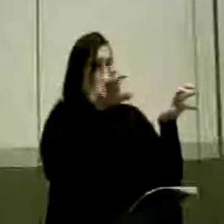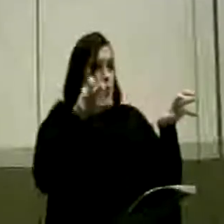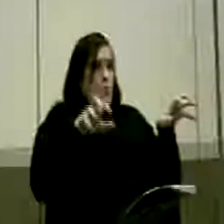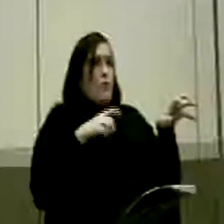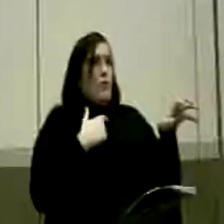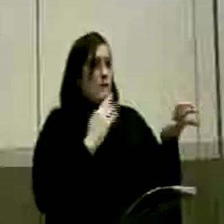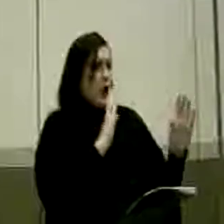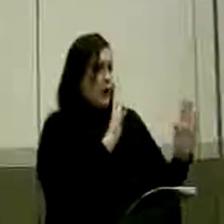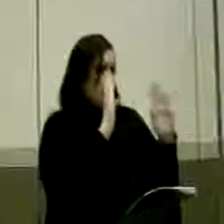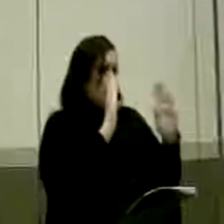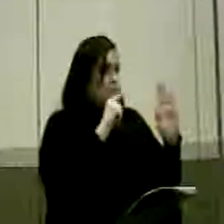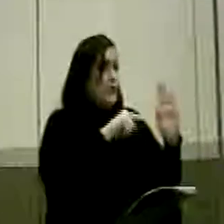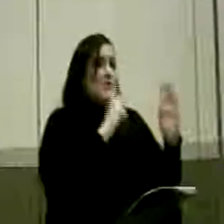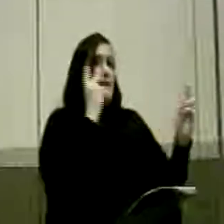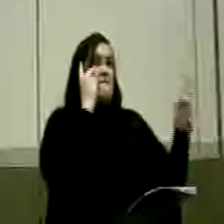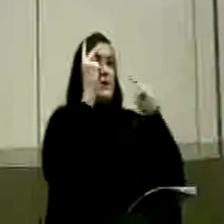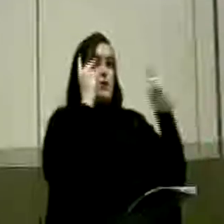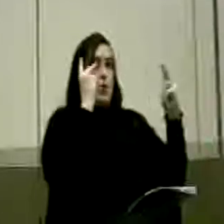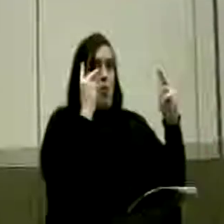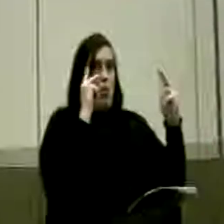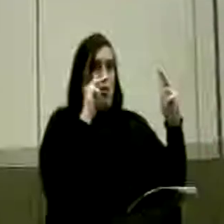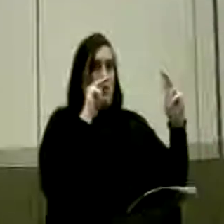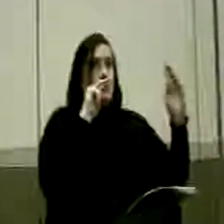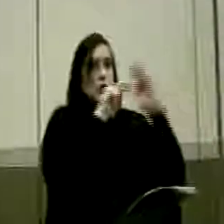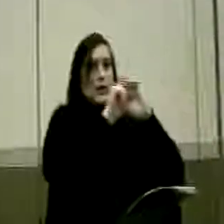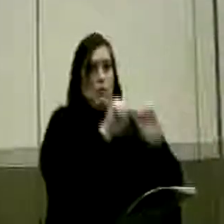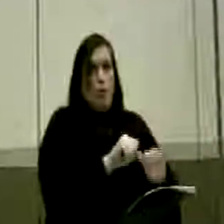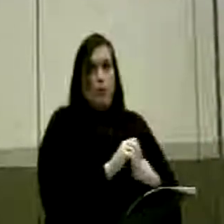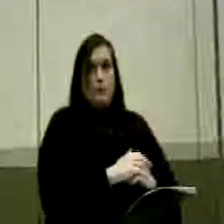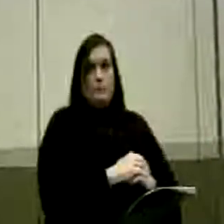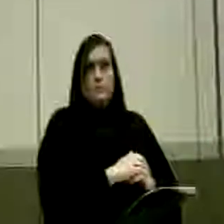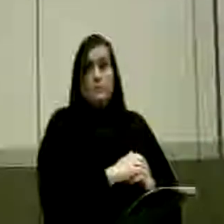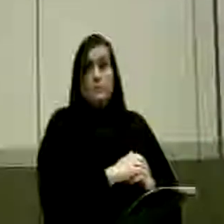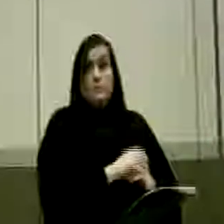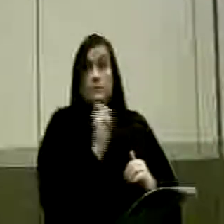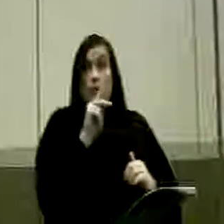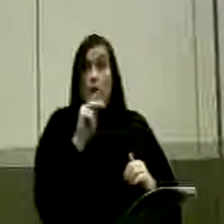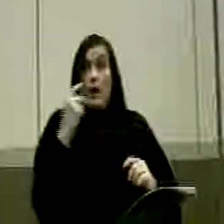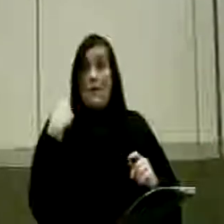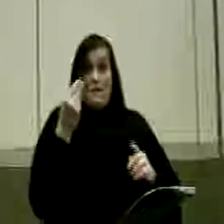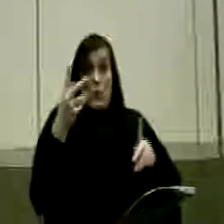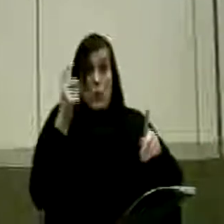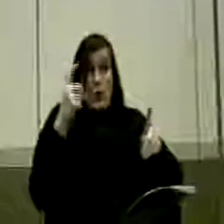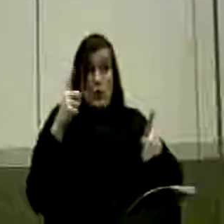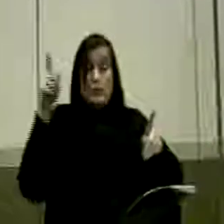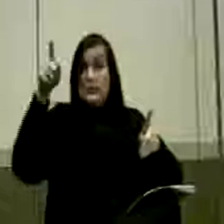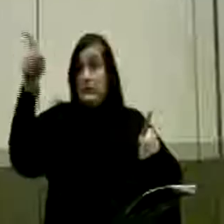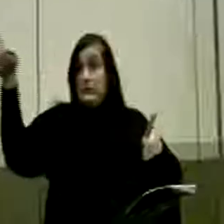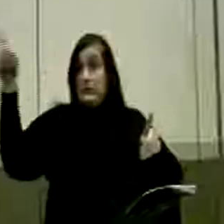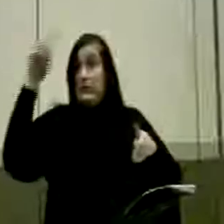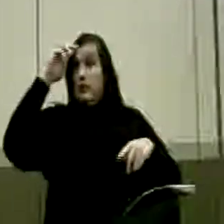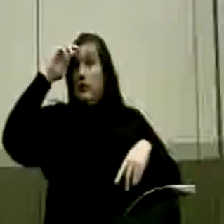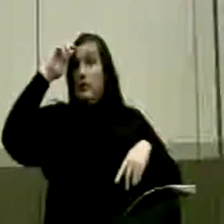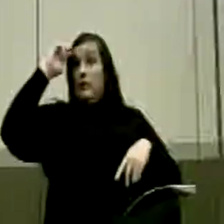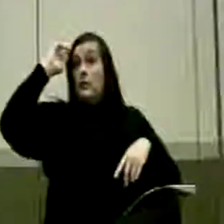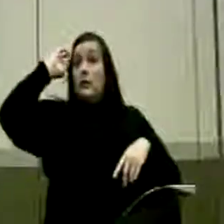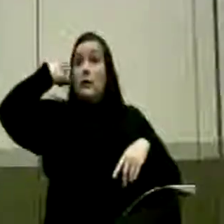to that visually predictable environment. Okay, so we can learn from that. Oh, are there more questions here?